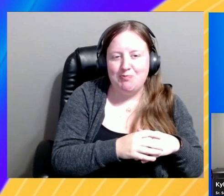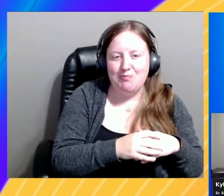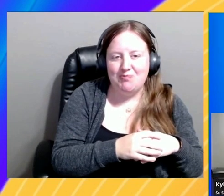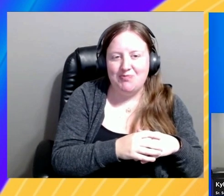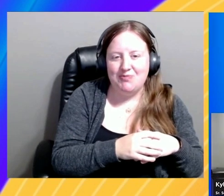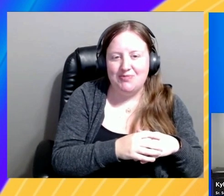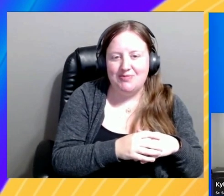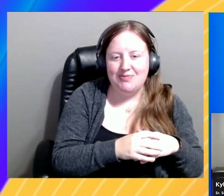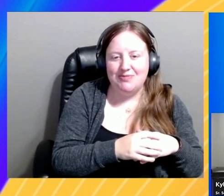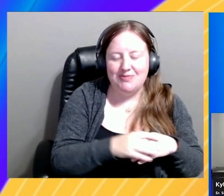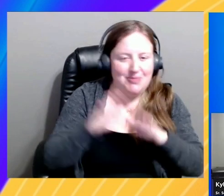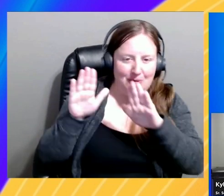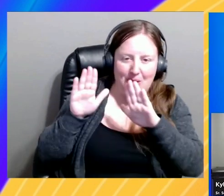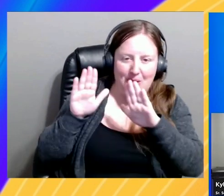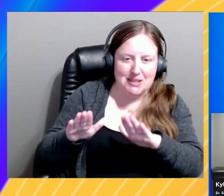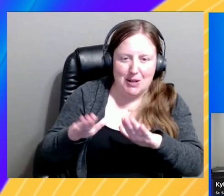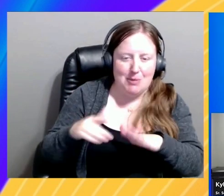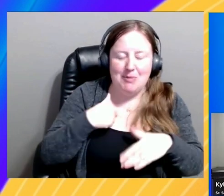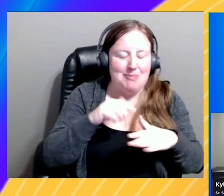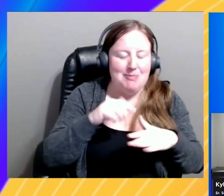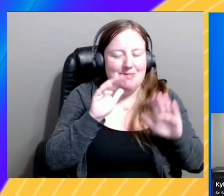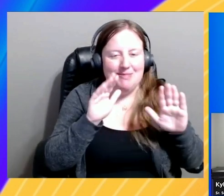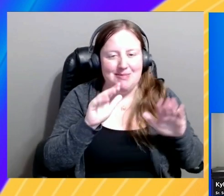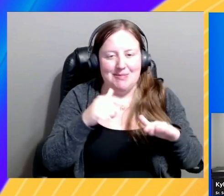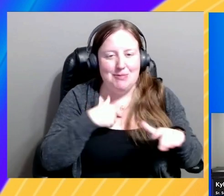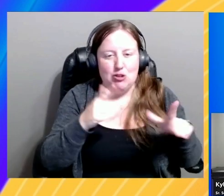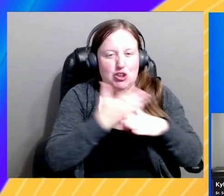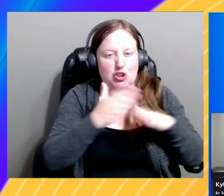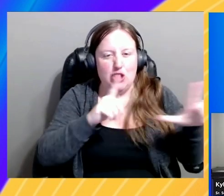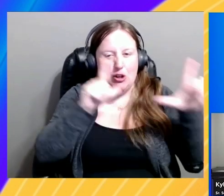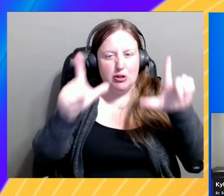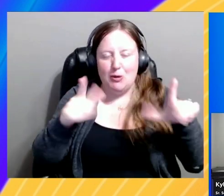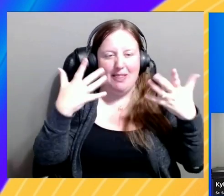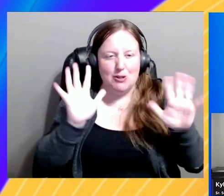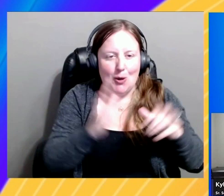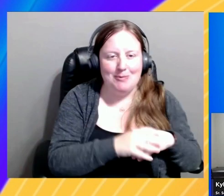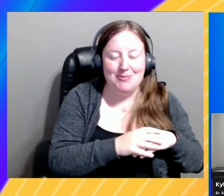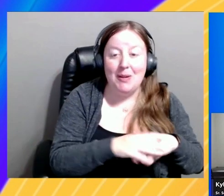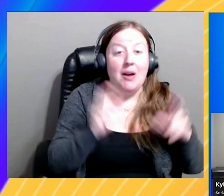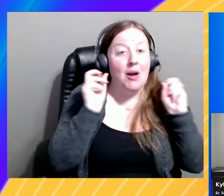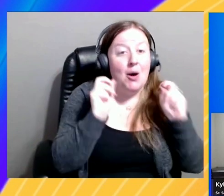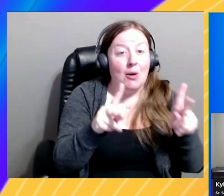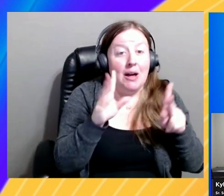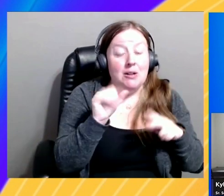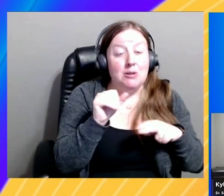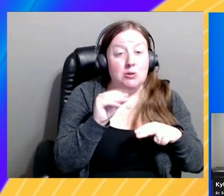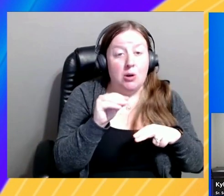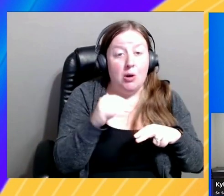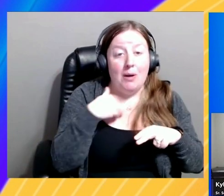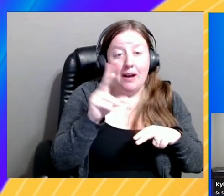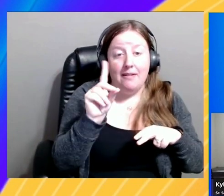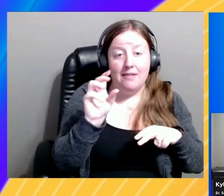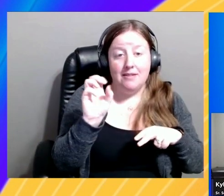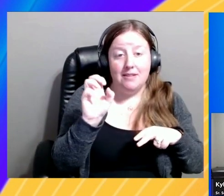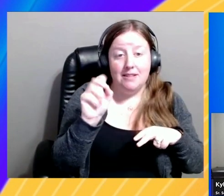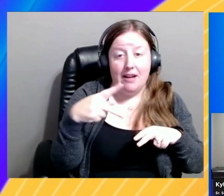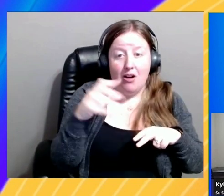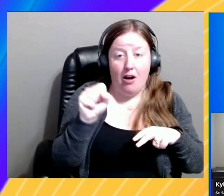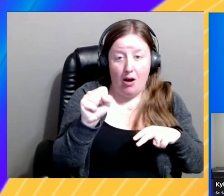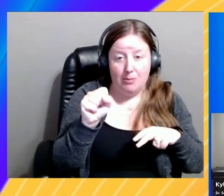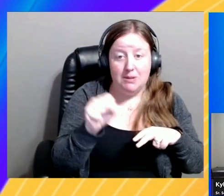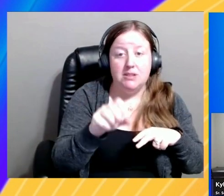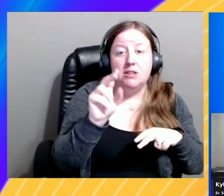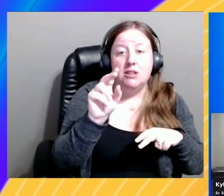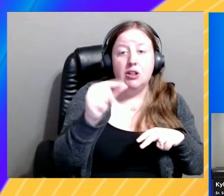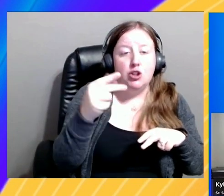anything Awesome. weird. You shared Yeah. your screen and I brought it up. That's all. All Great. right. So, what do we have DevOps Guru open Yeah. and